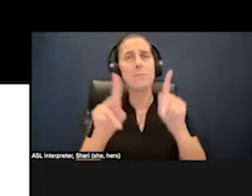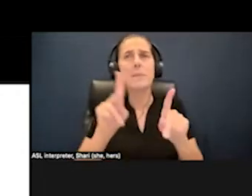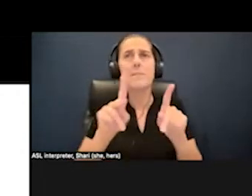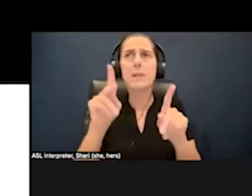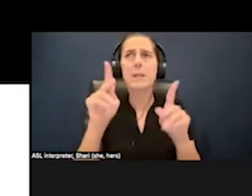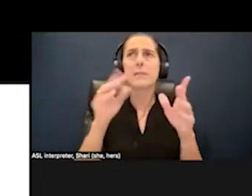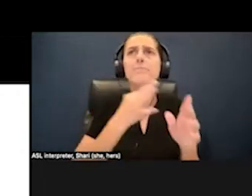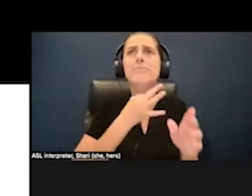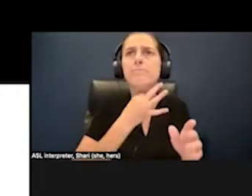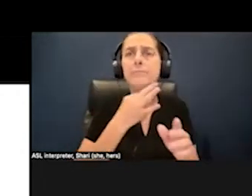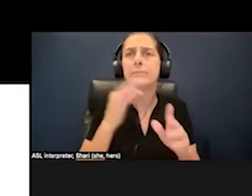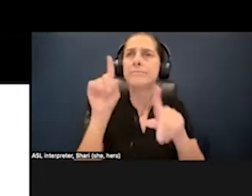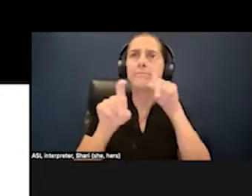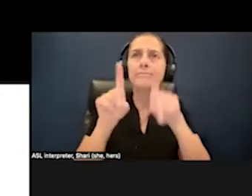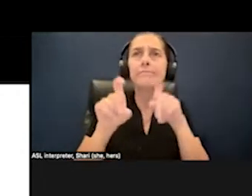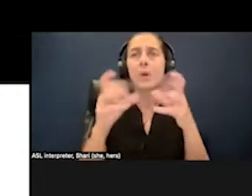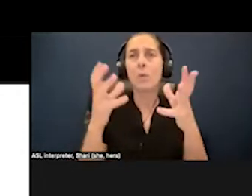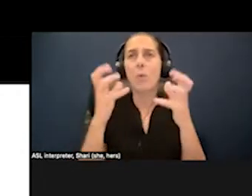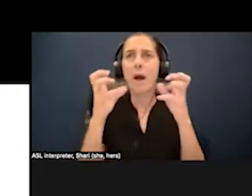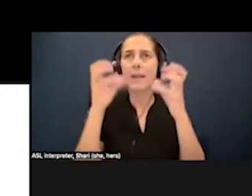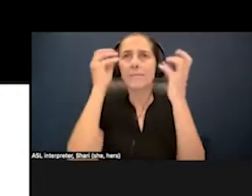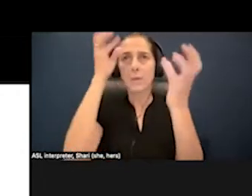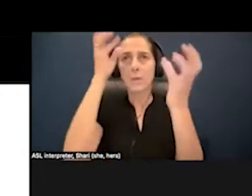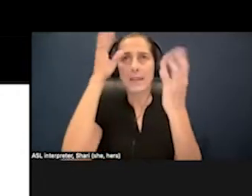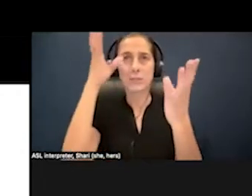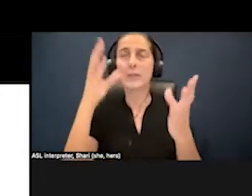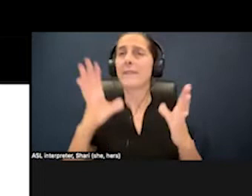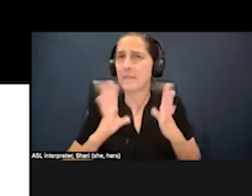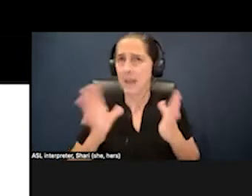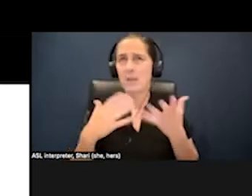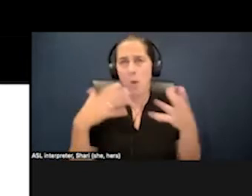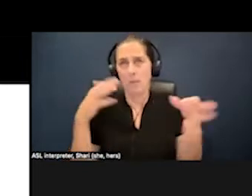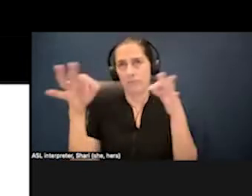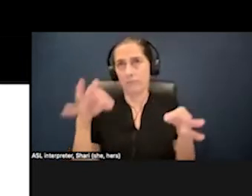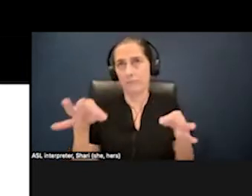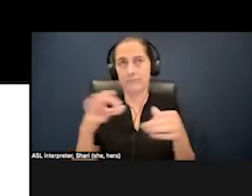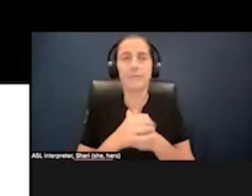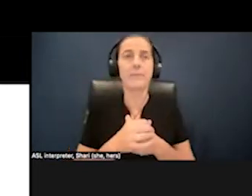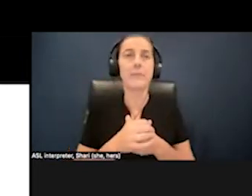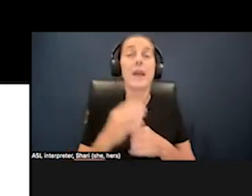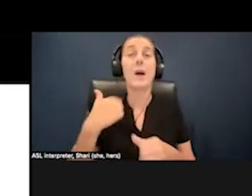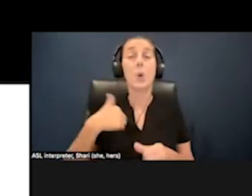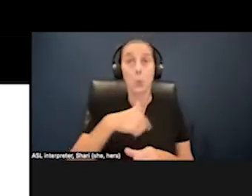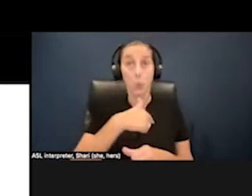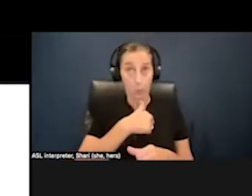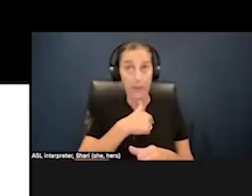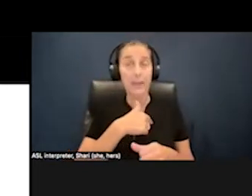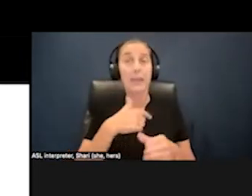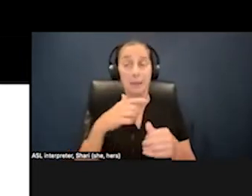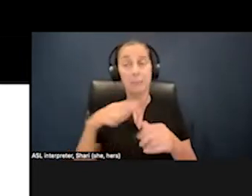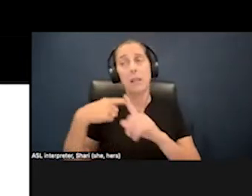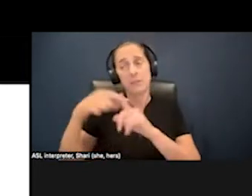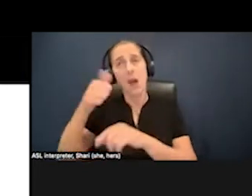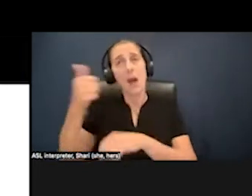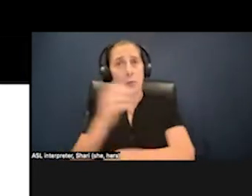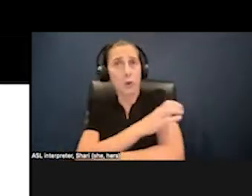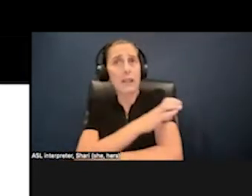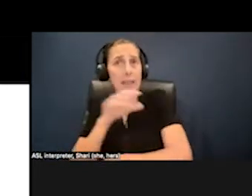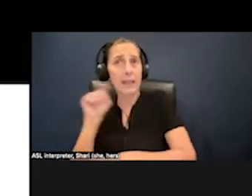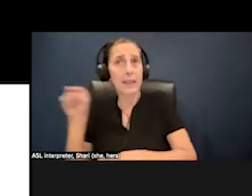I just wanted to talk about here. So we and many other clinics prescribe gender affirming hormone therapy, and you'll see the